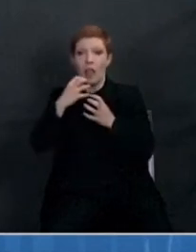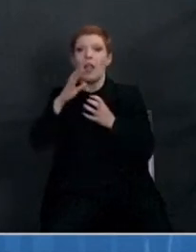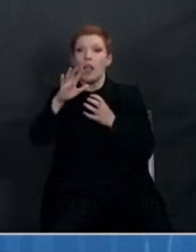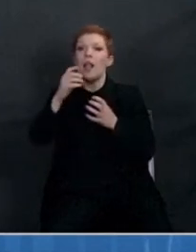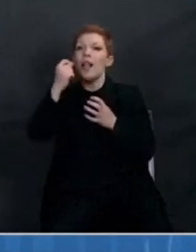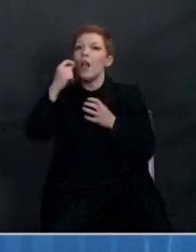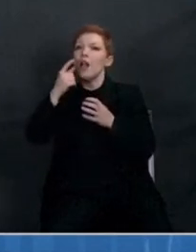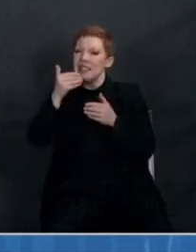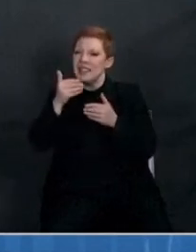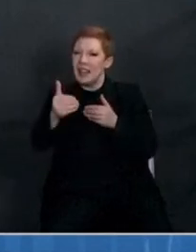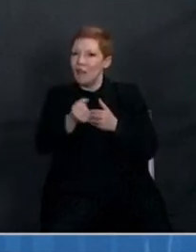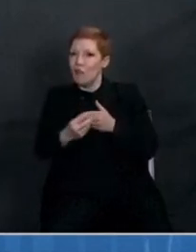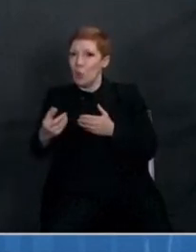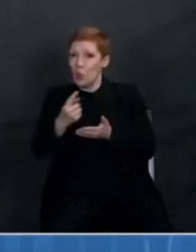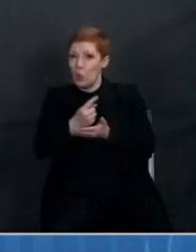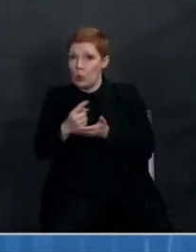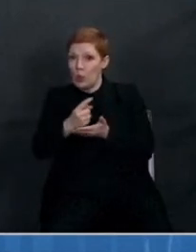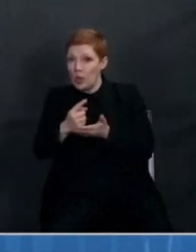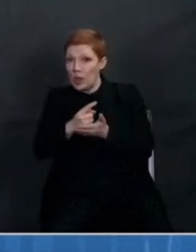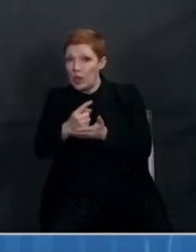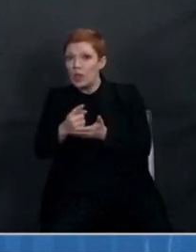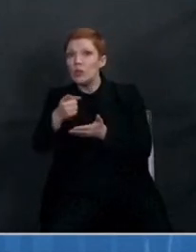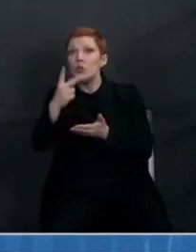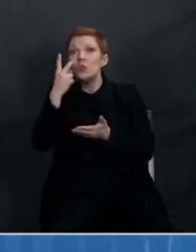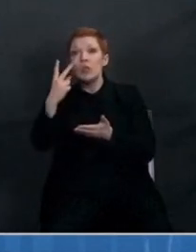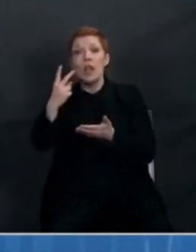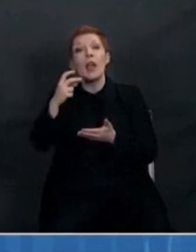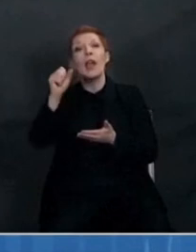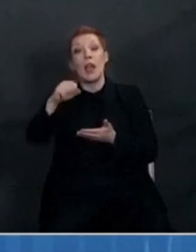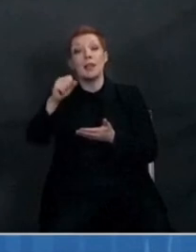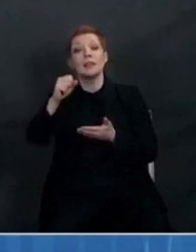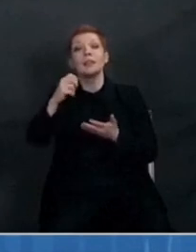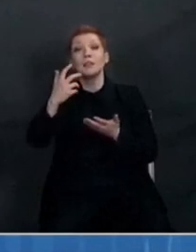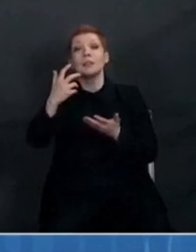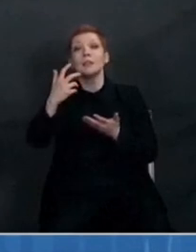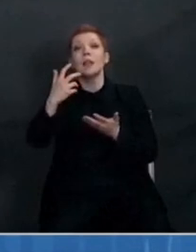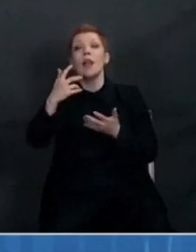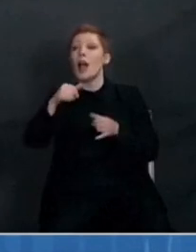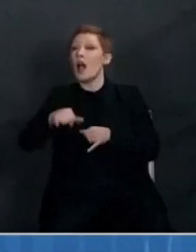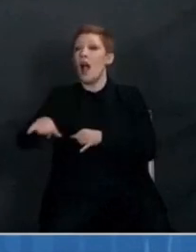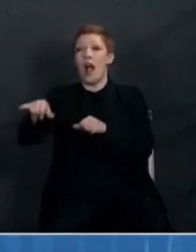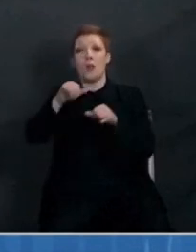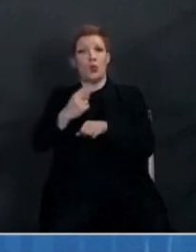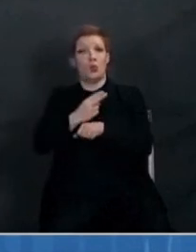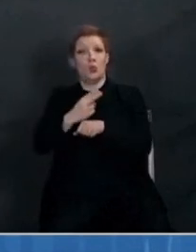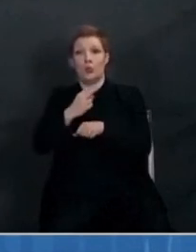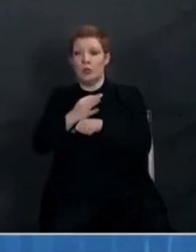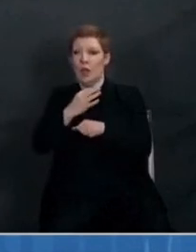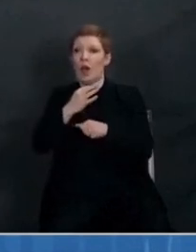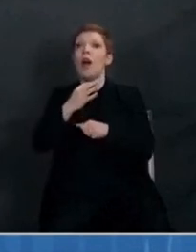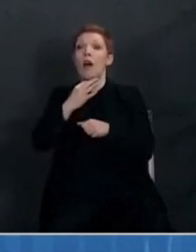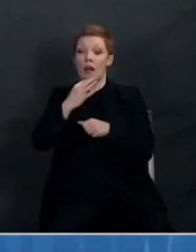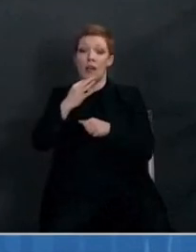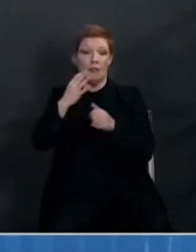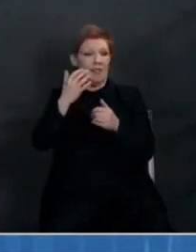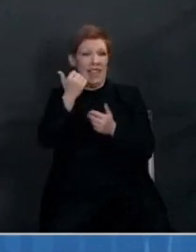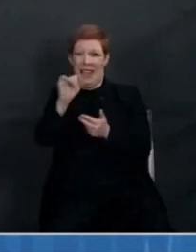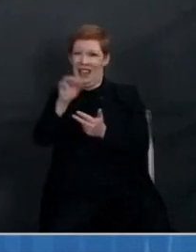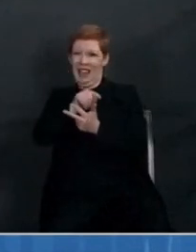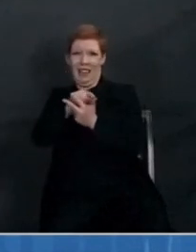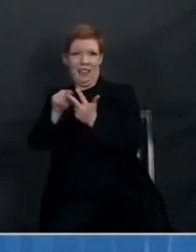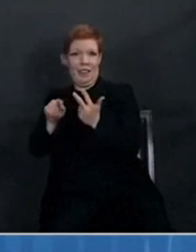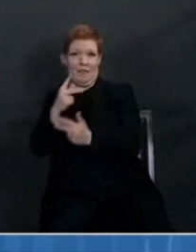vaccines come out, there may be different, there'll be common use of them in the big pool of